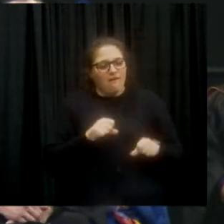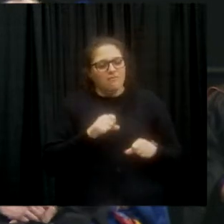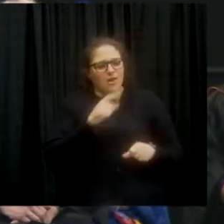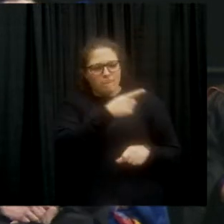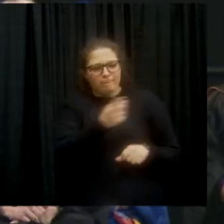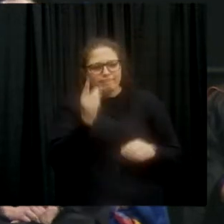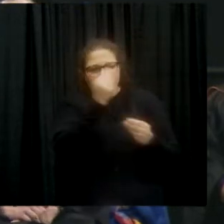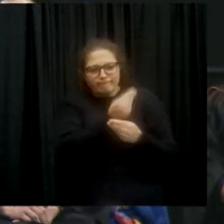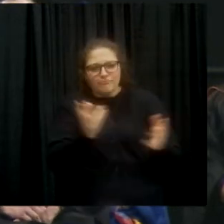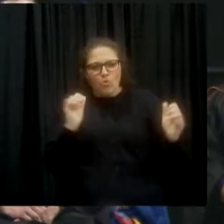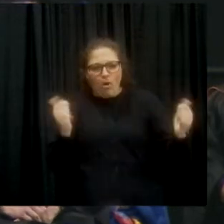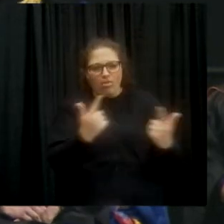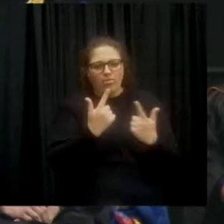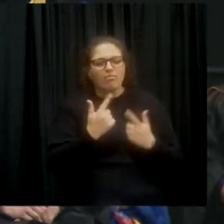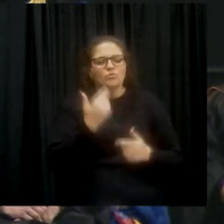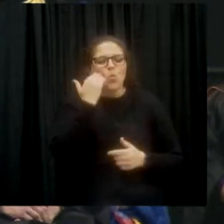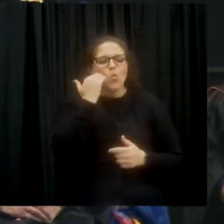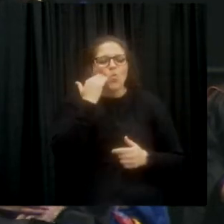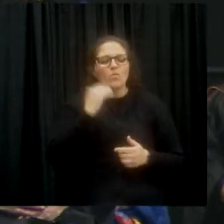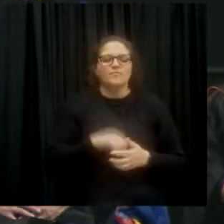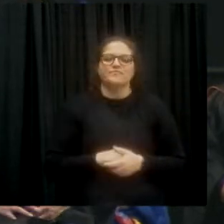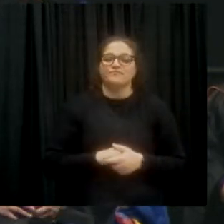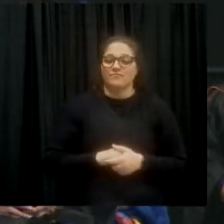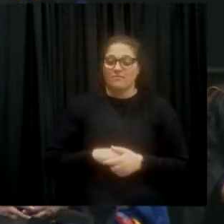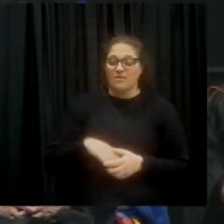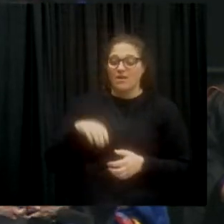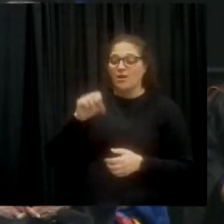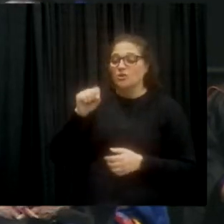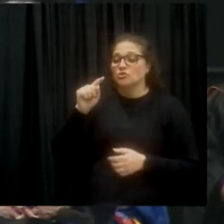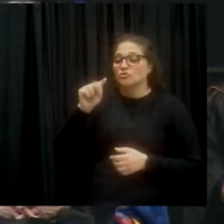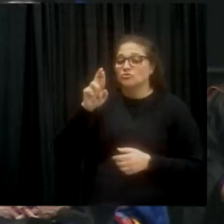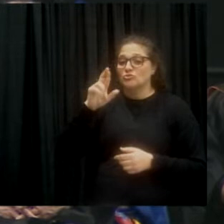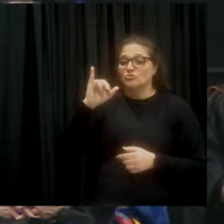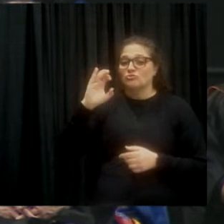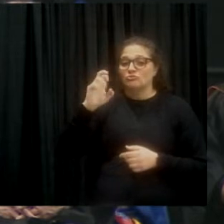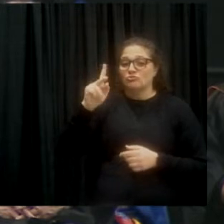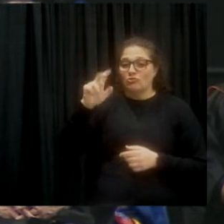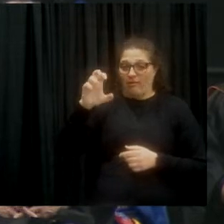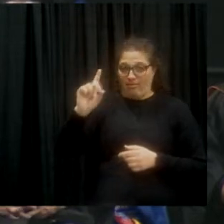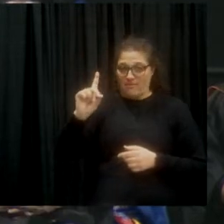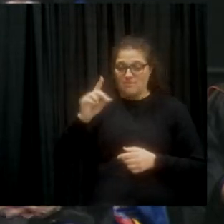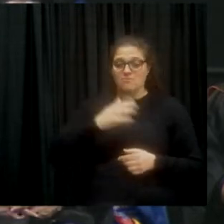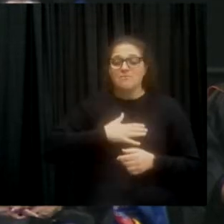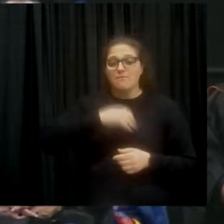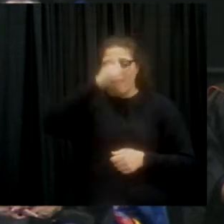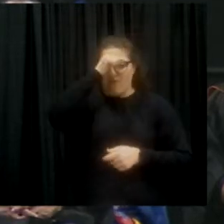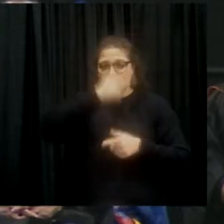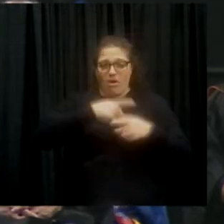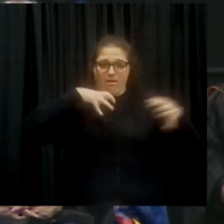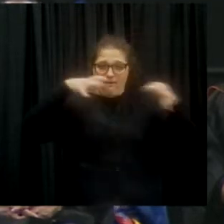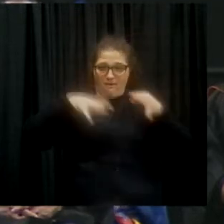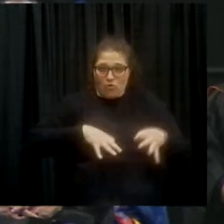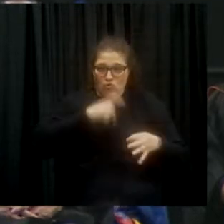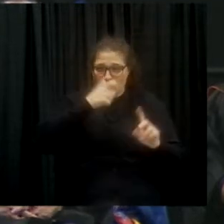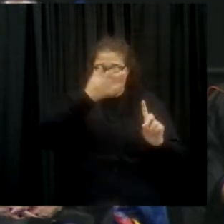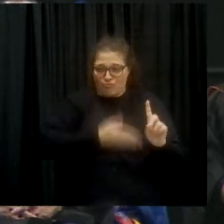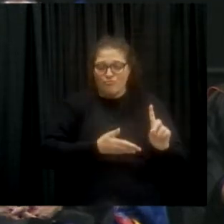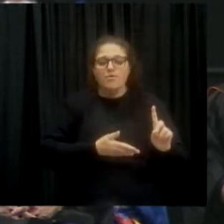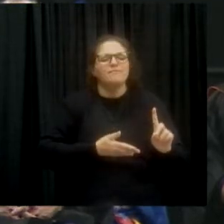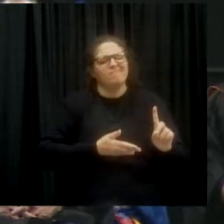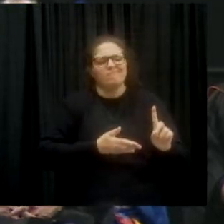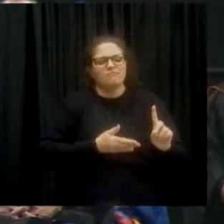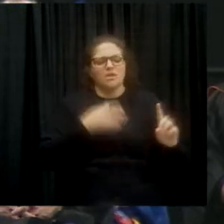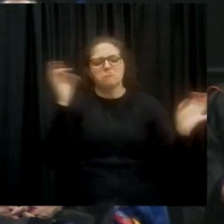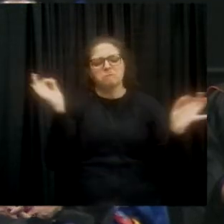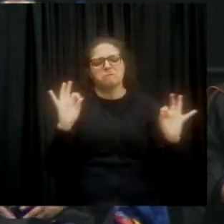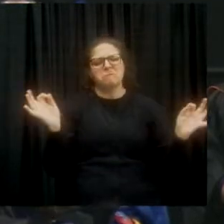to Ms. Strickland. I remember my first thoughts back when my brother Raph described you. I didn't think much of it.